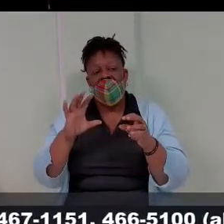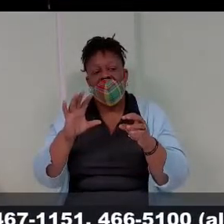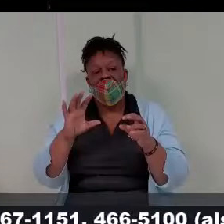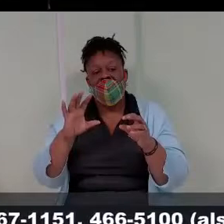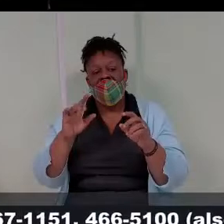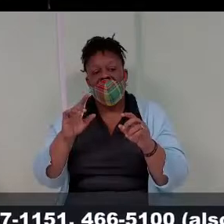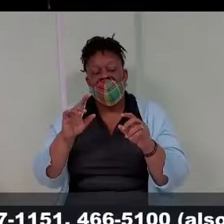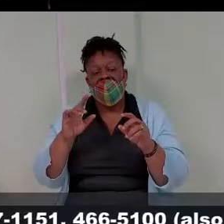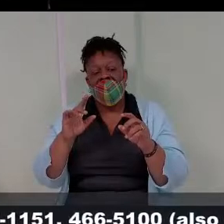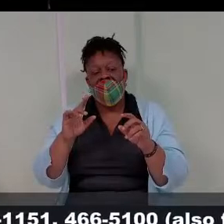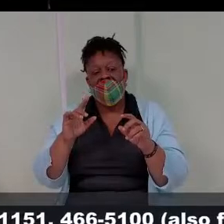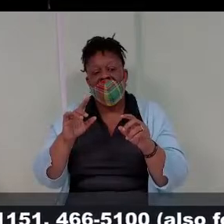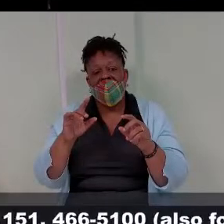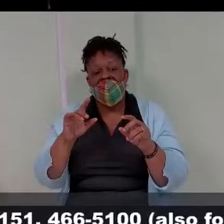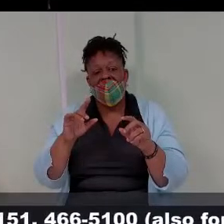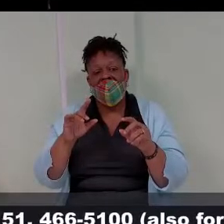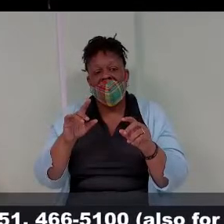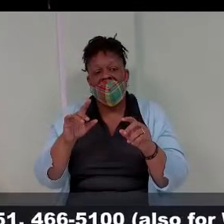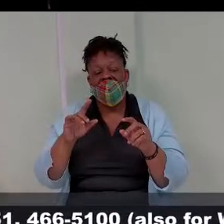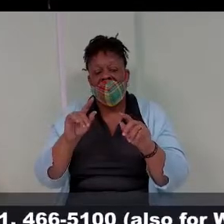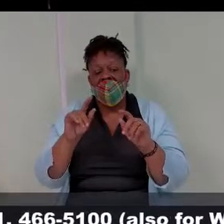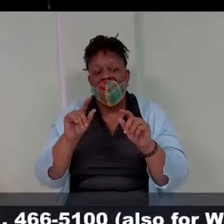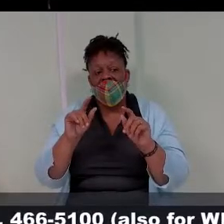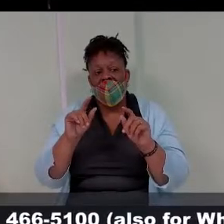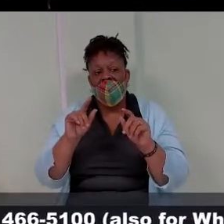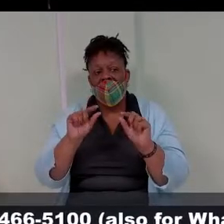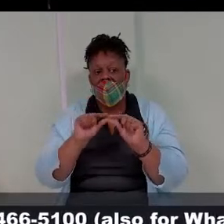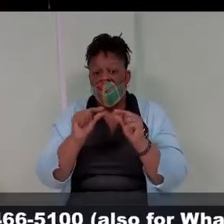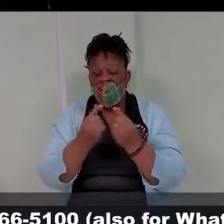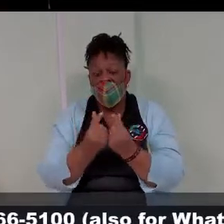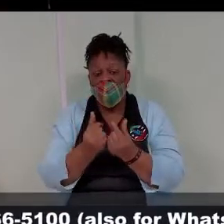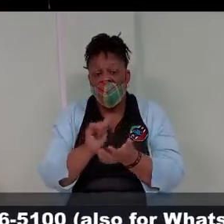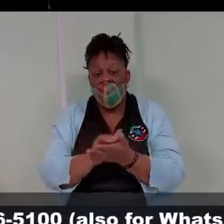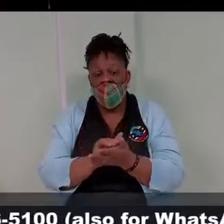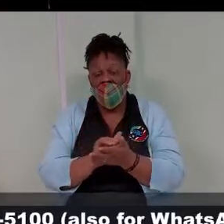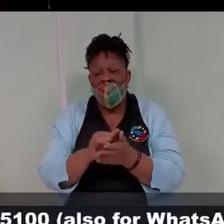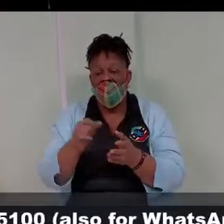Vincent Byron, our Attorney General. Welcome.